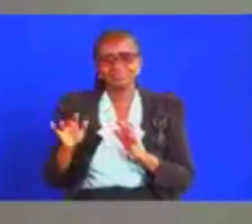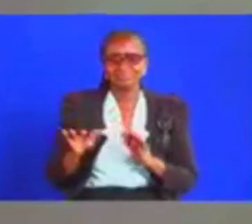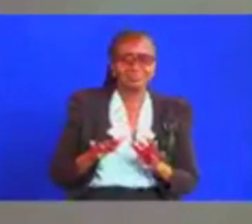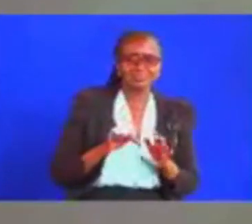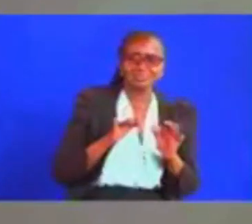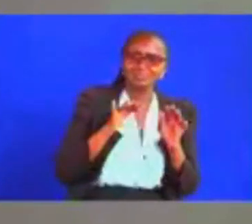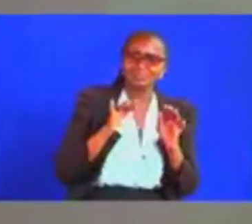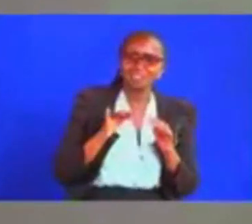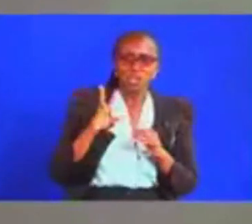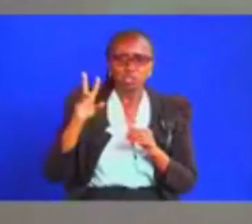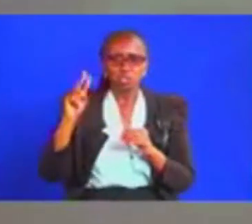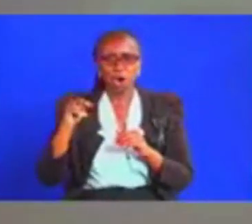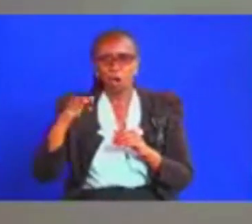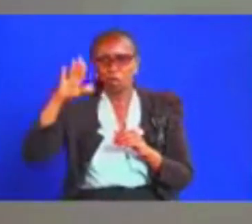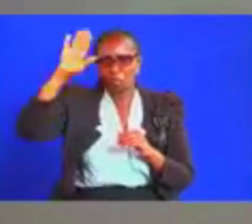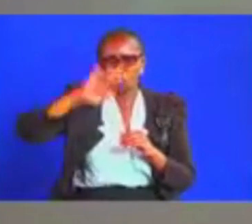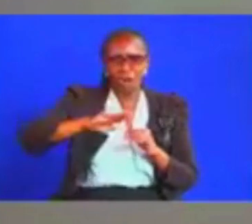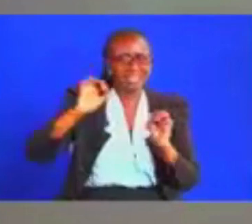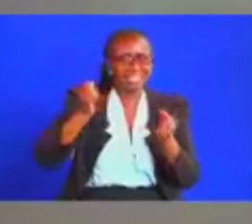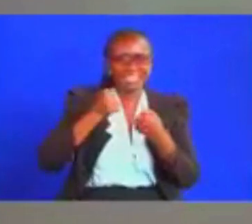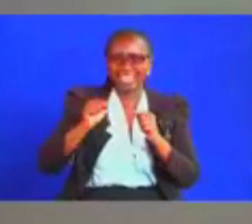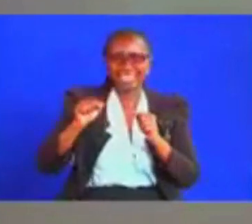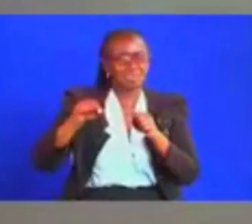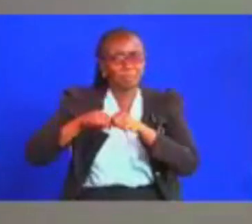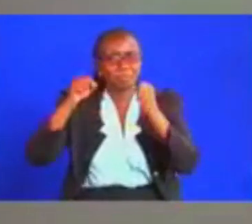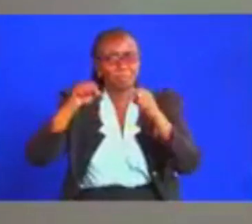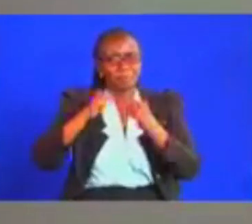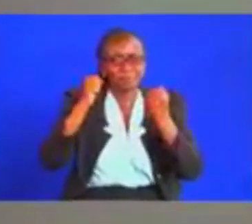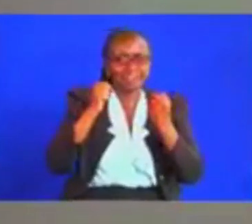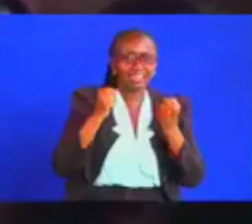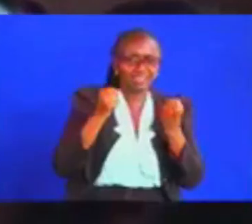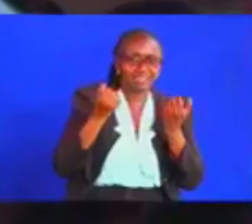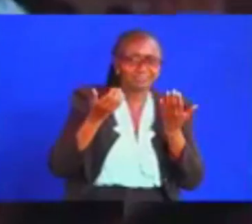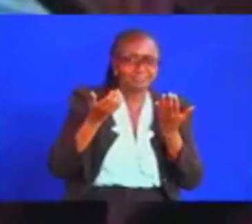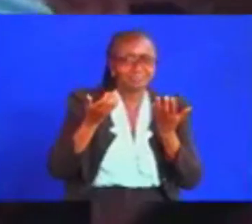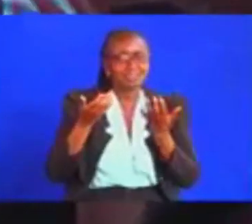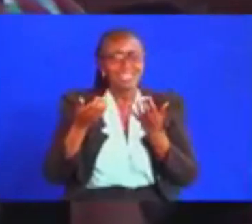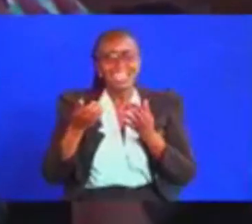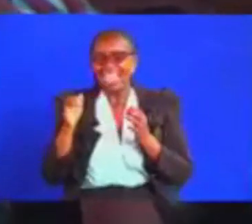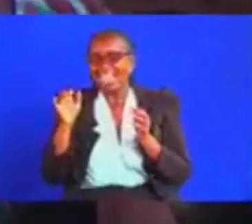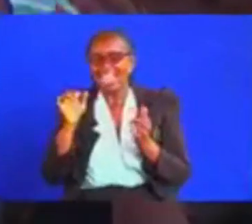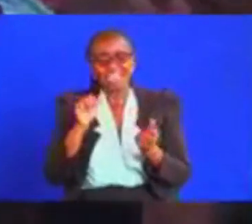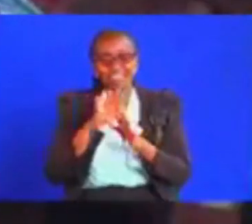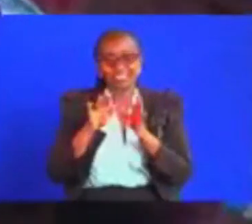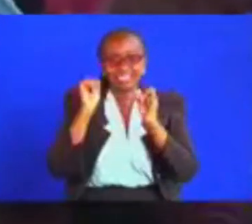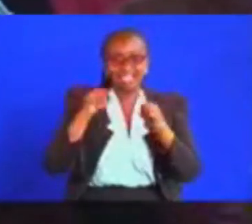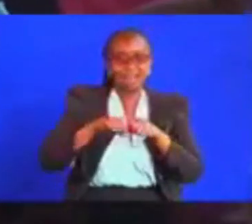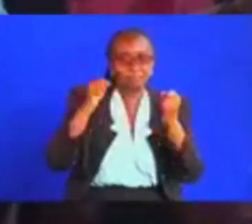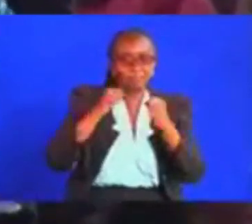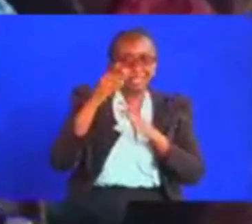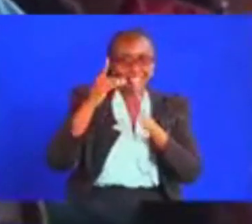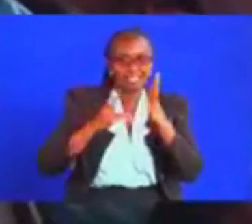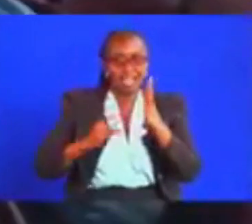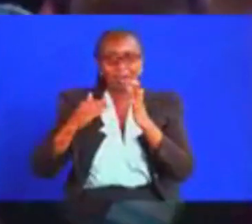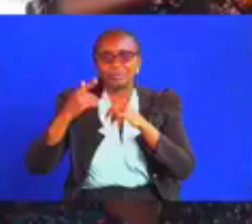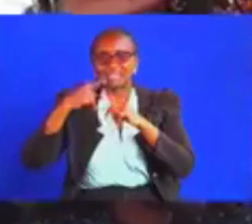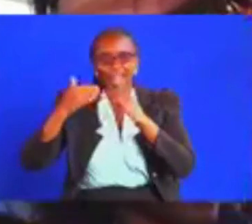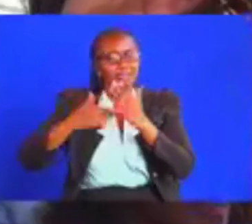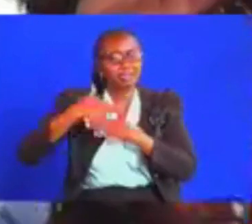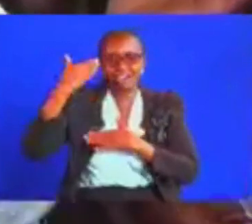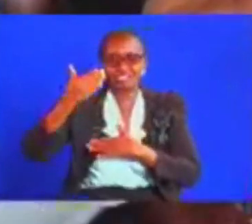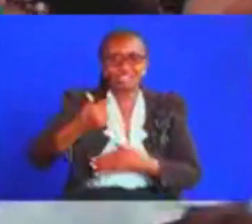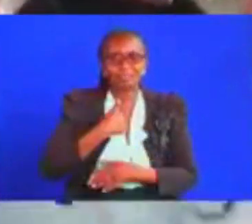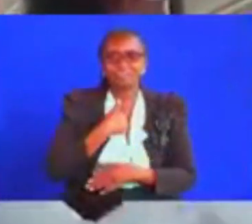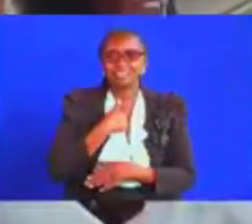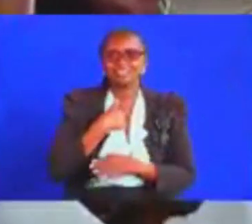No wall you won't kick down, lie you won't tear down, coming after me. Hear